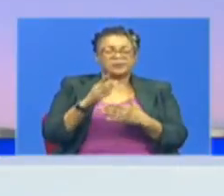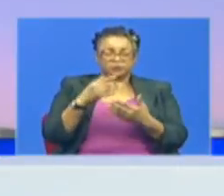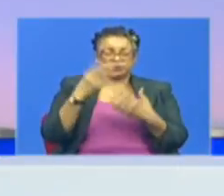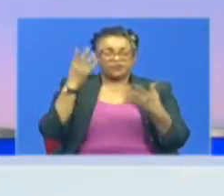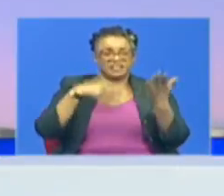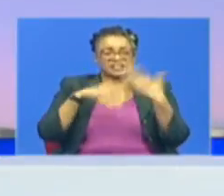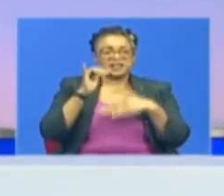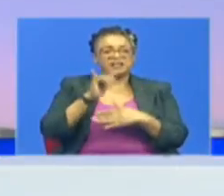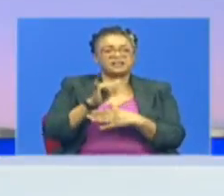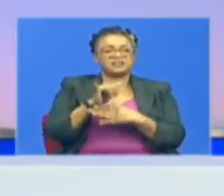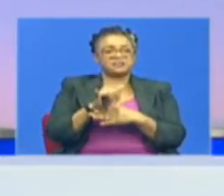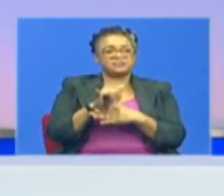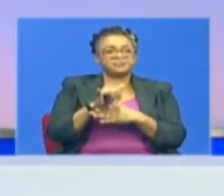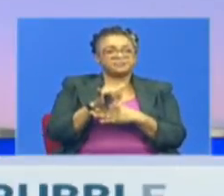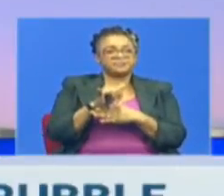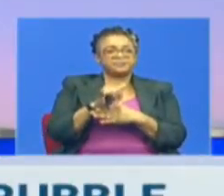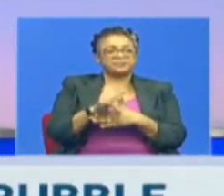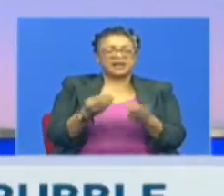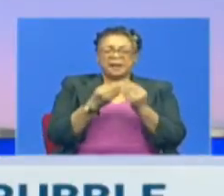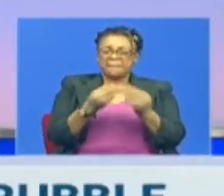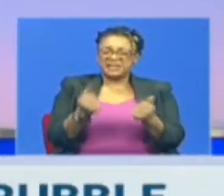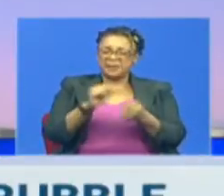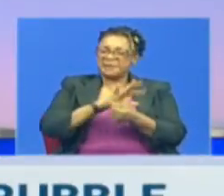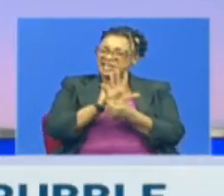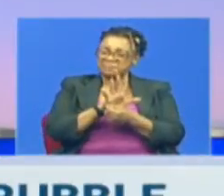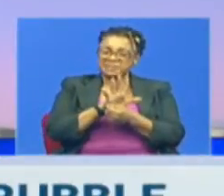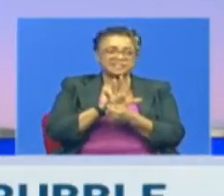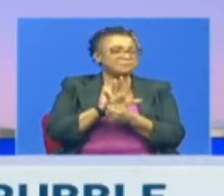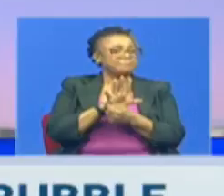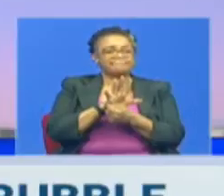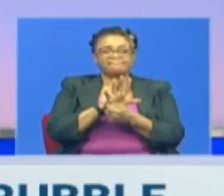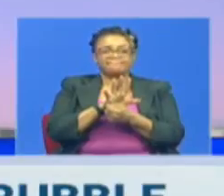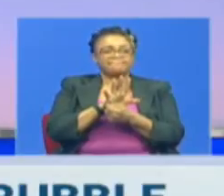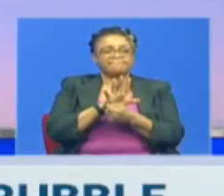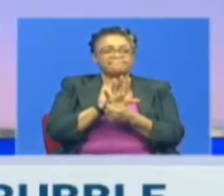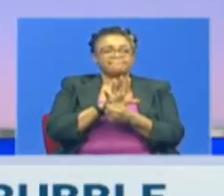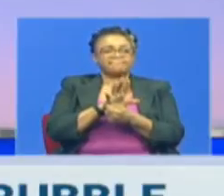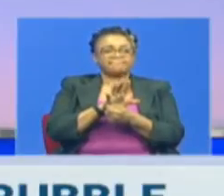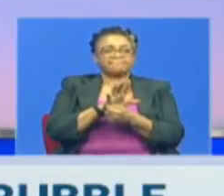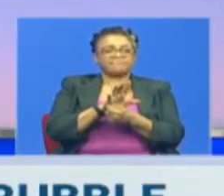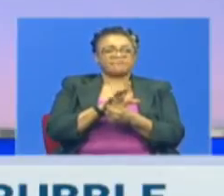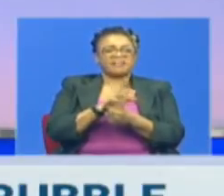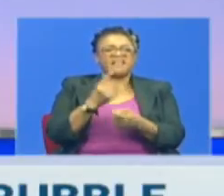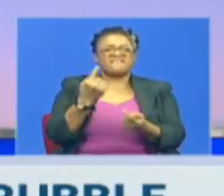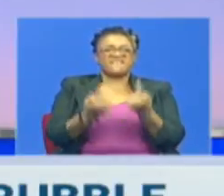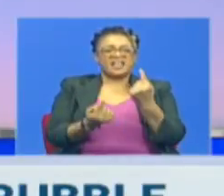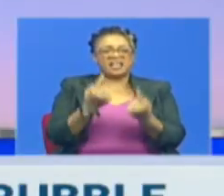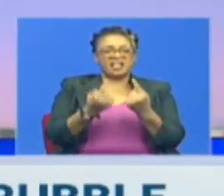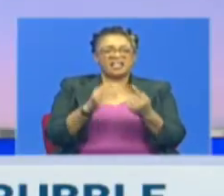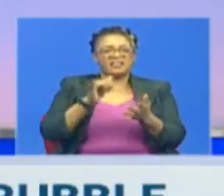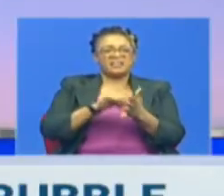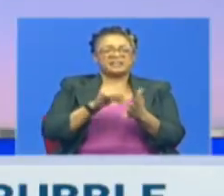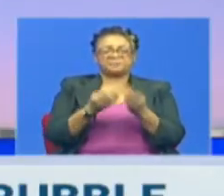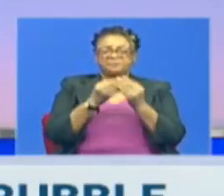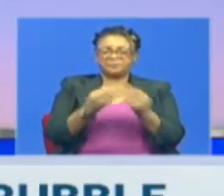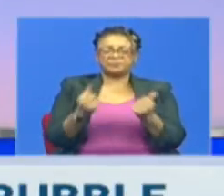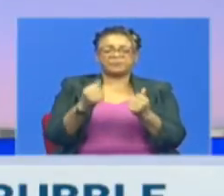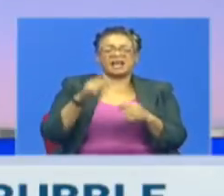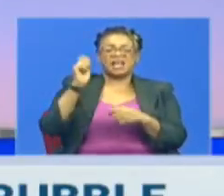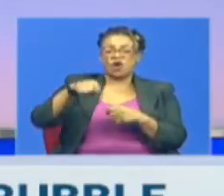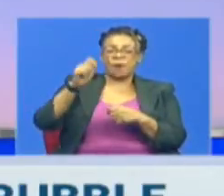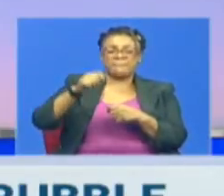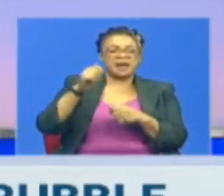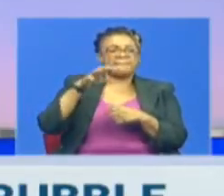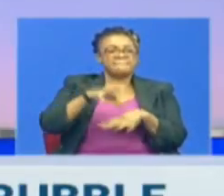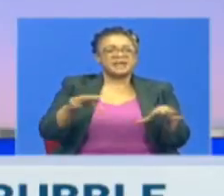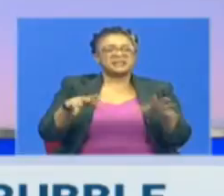if battling the pandemic isn't enough, a late-night fierce fire that ravaged a section of the Gikomba market has once